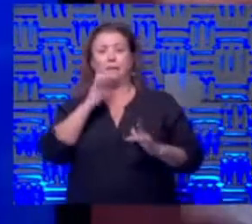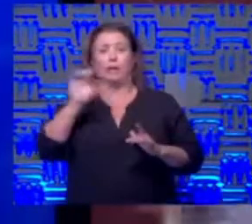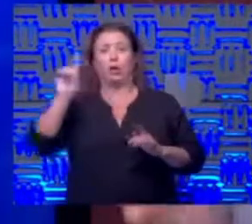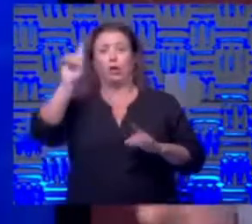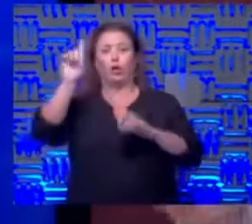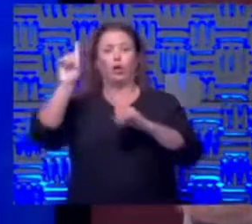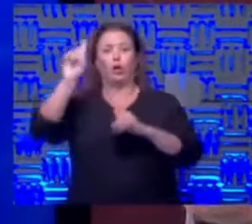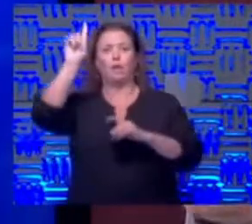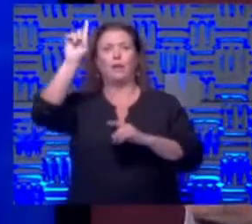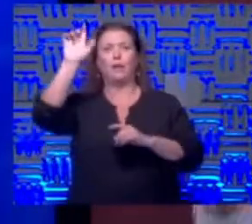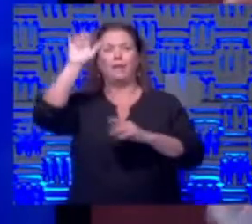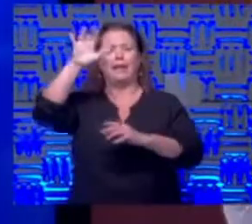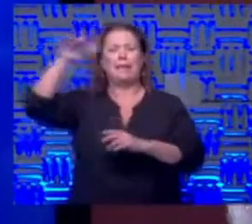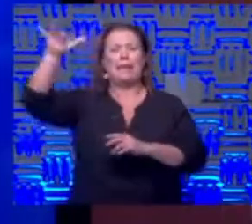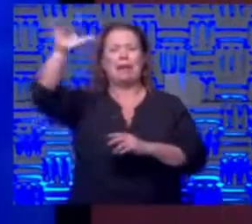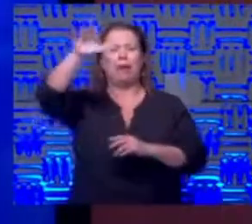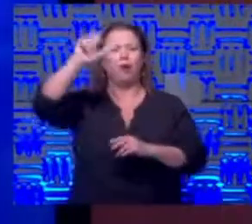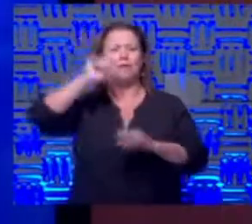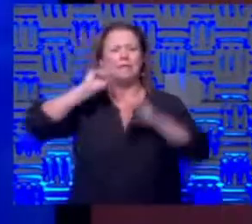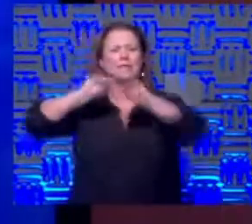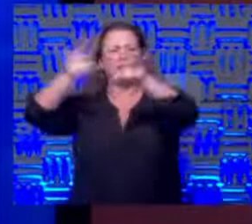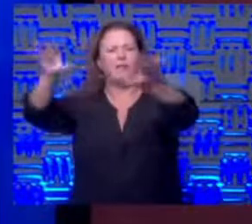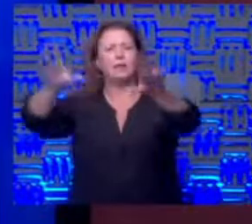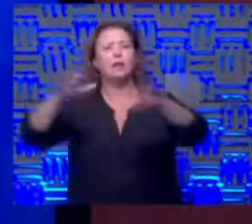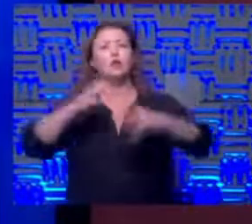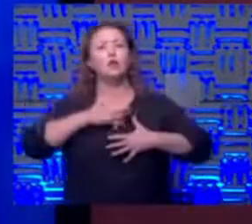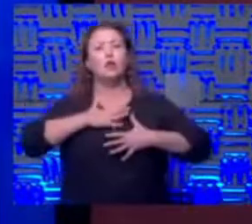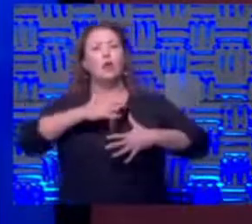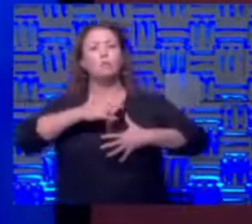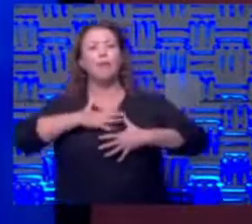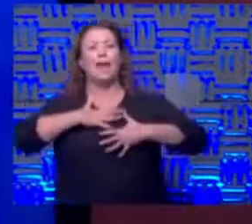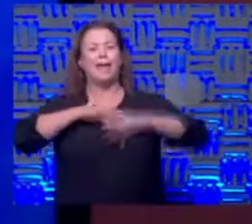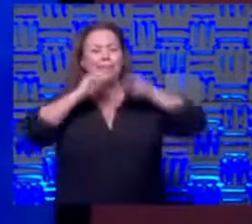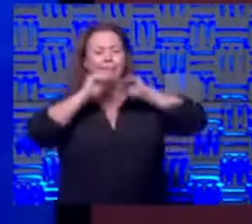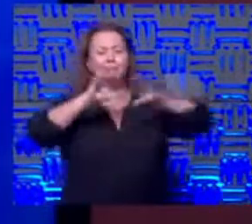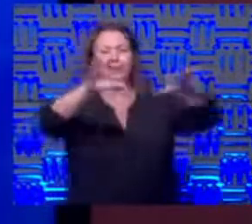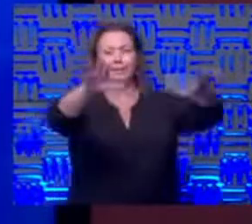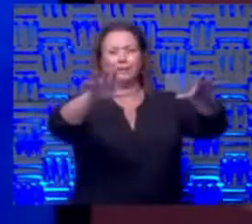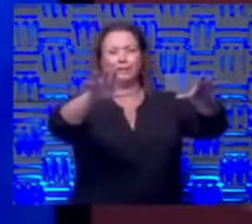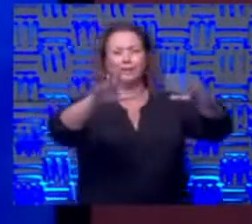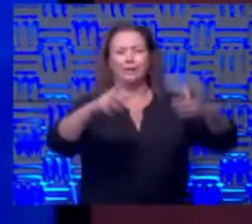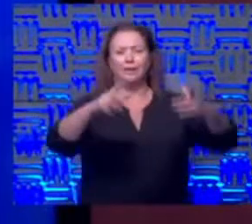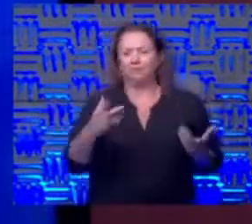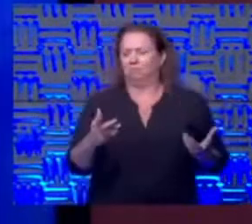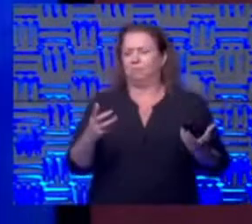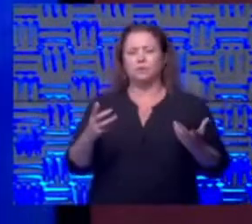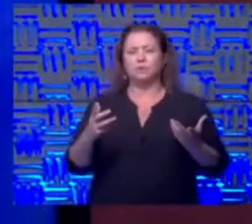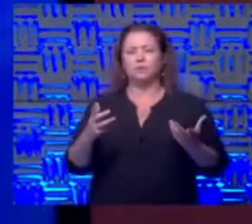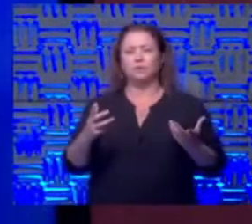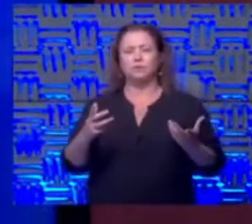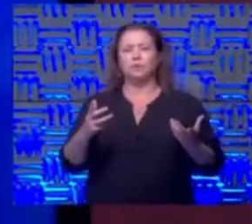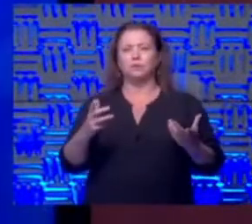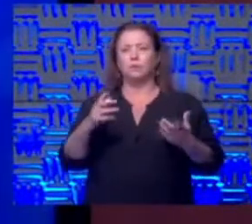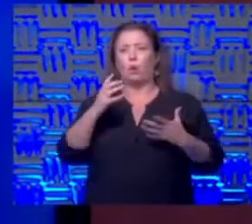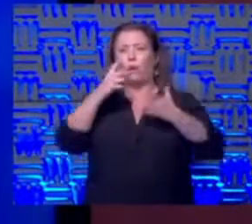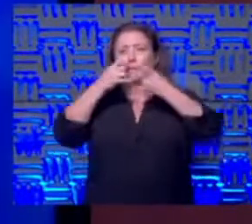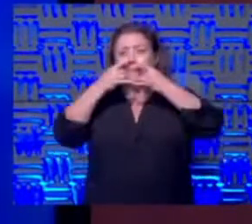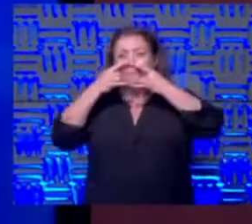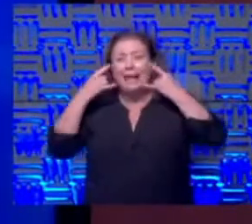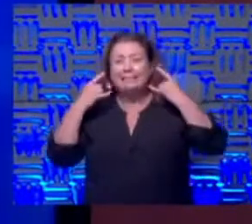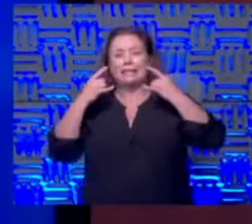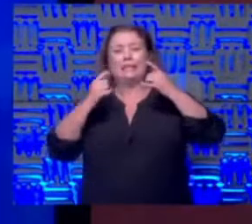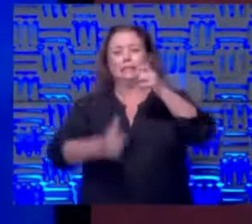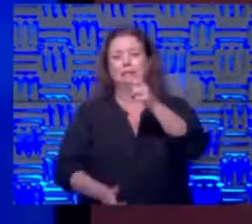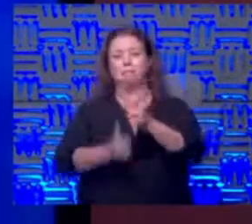breath cloud that puts it into the air, and that's where the communication of the disease is. So there's no question that masking is